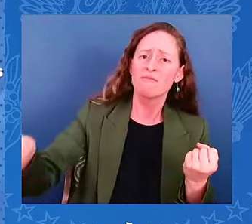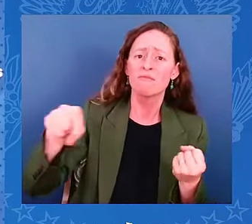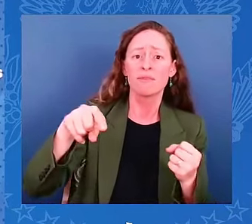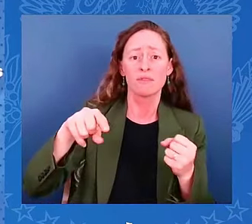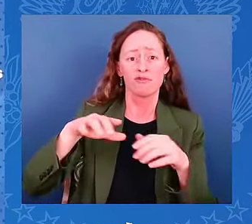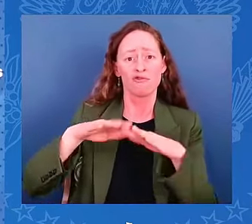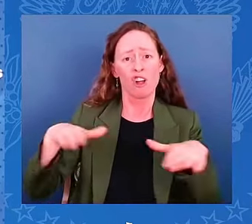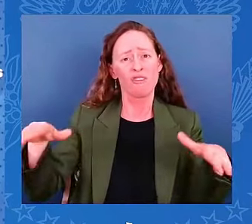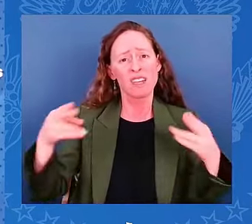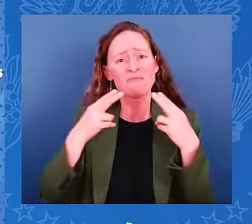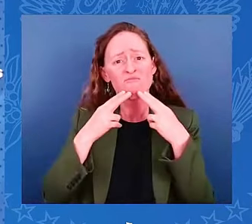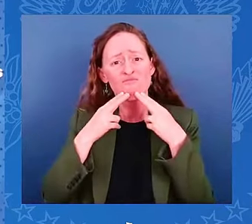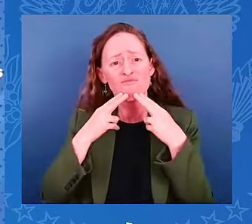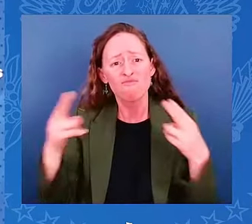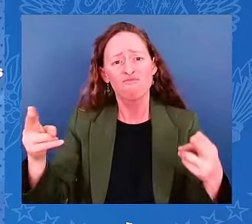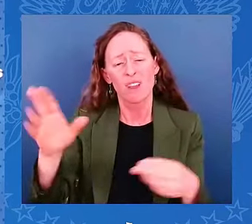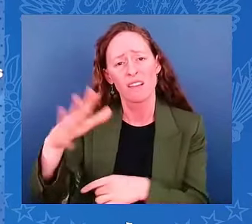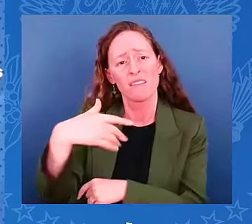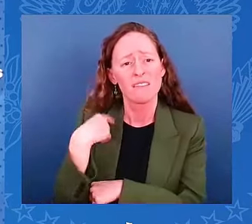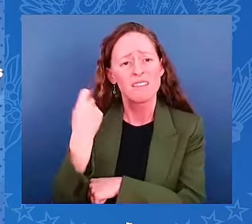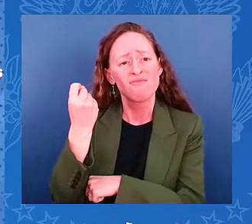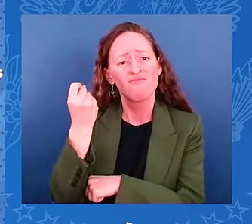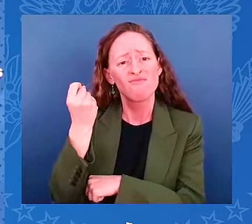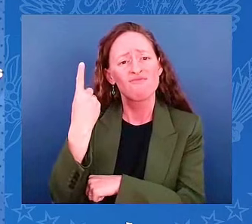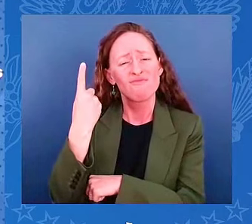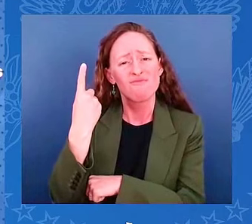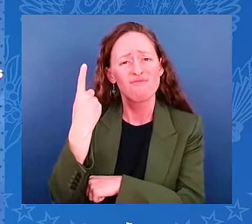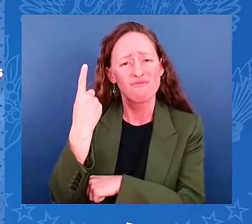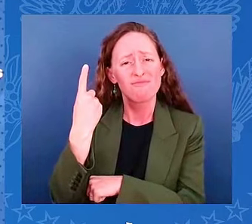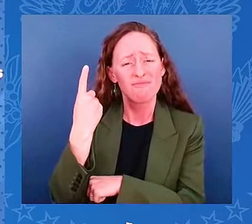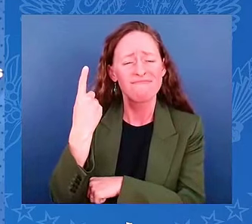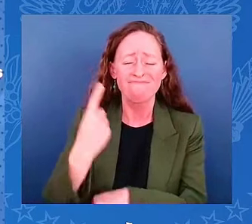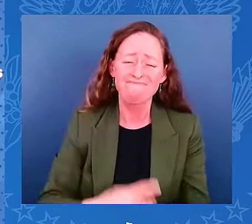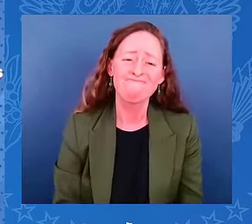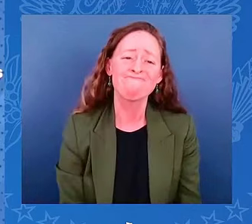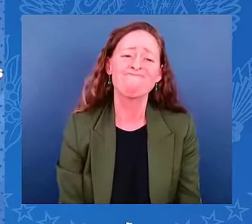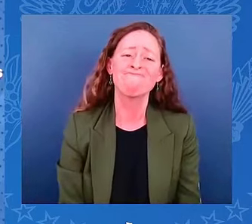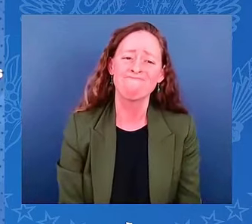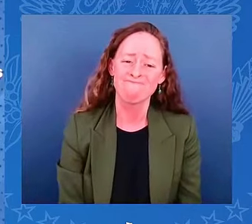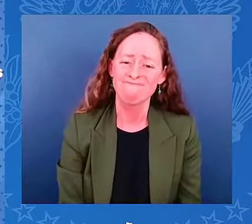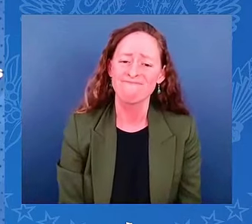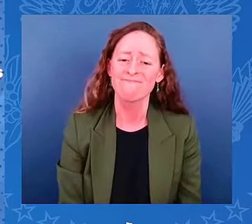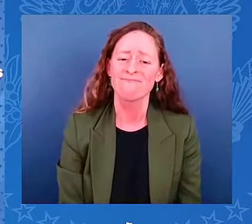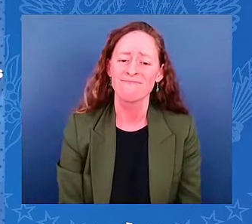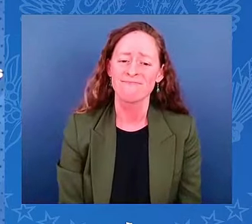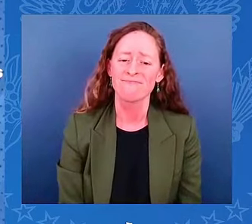Come on now. Thank you for honoring gun violence